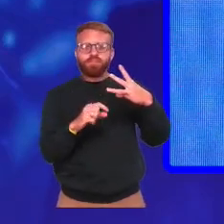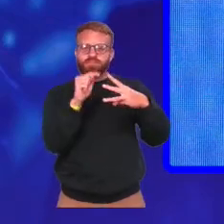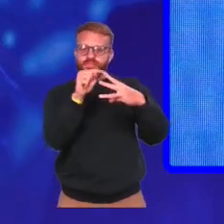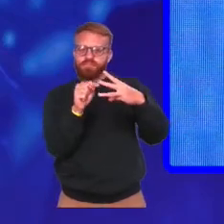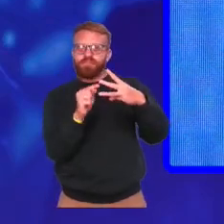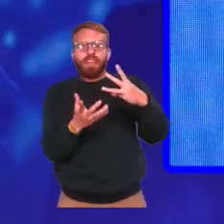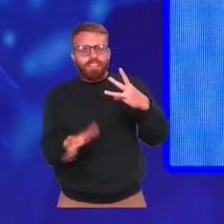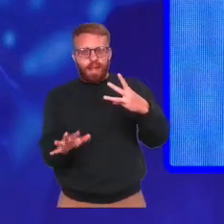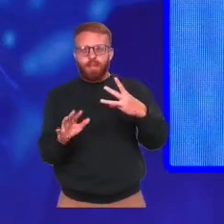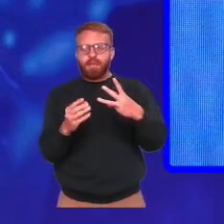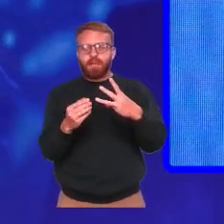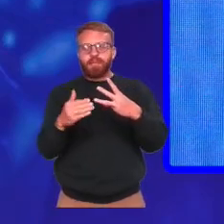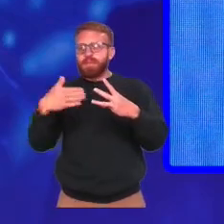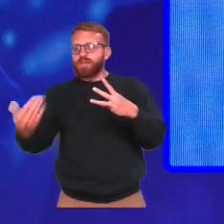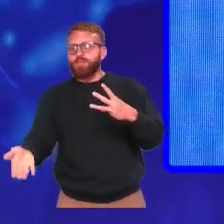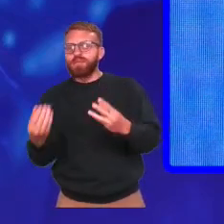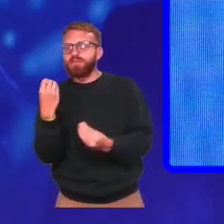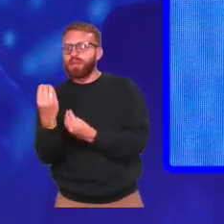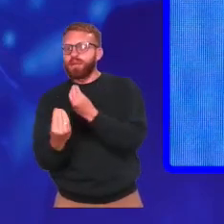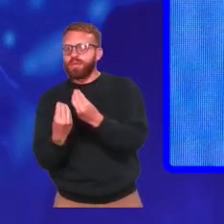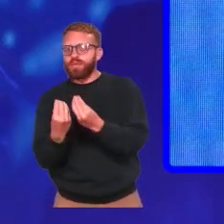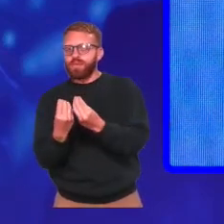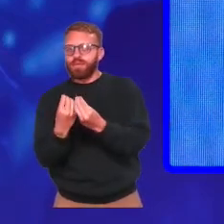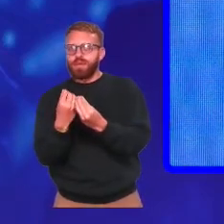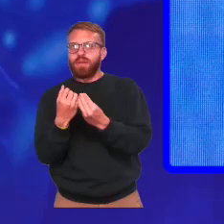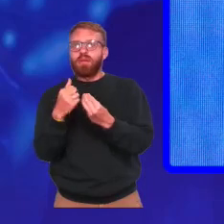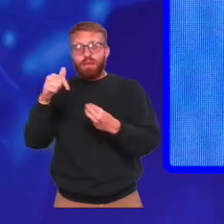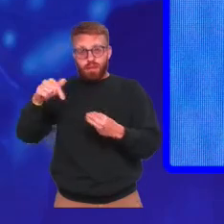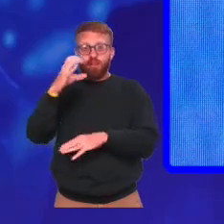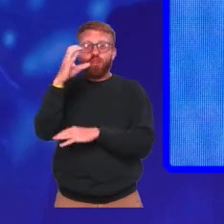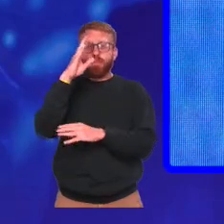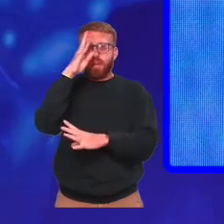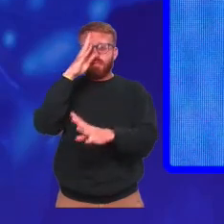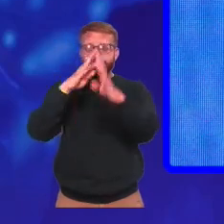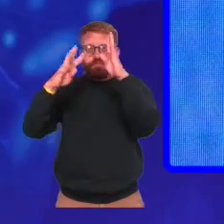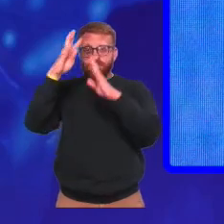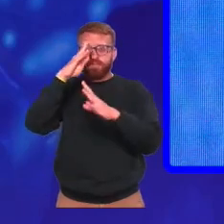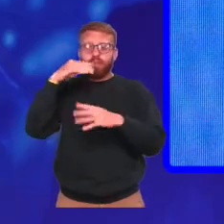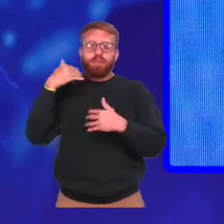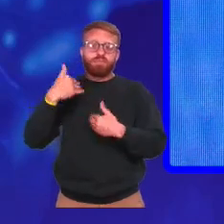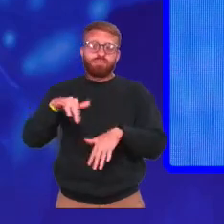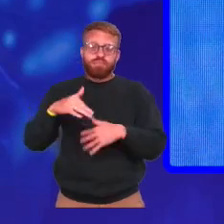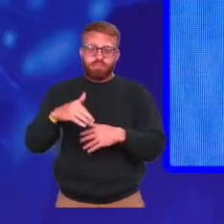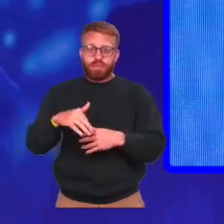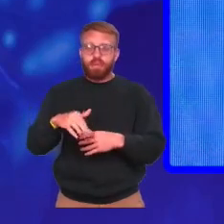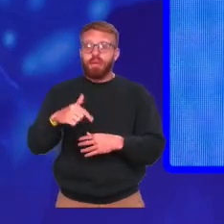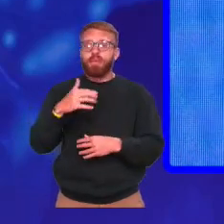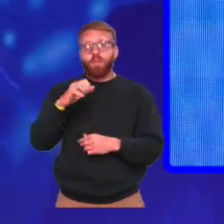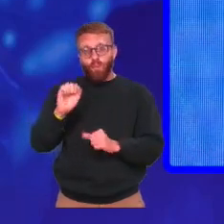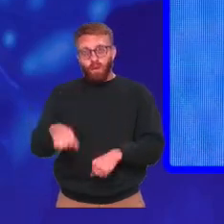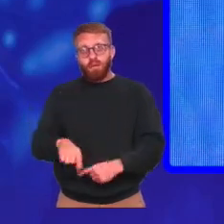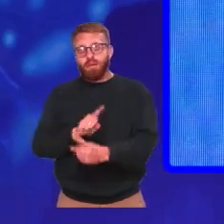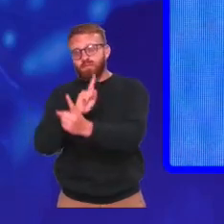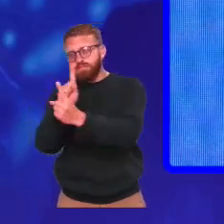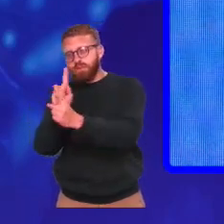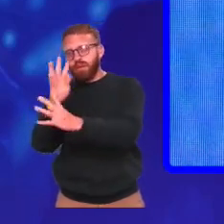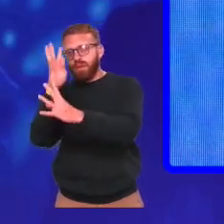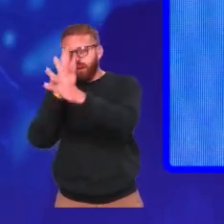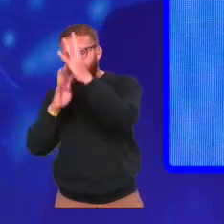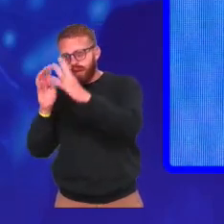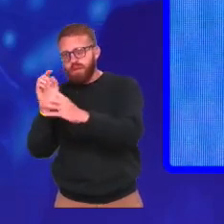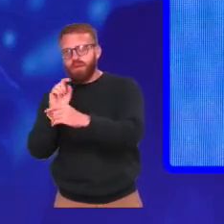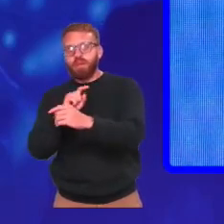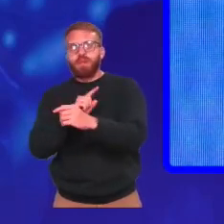There's amazing creative talent here. Like, reach out to them. You have Daniel from TerraVision, you have Rocha for